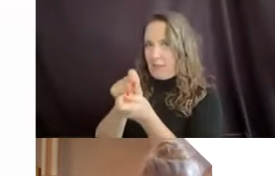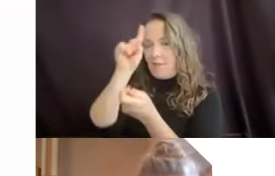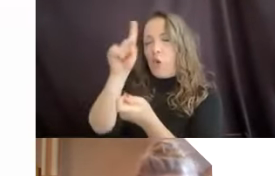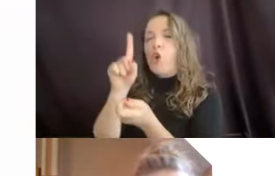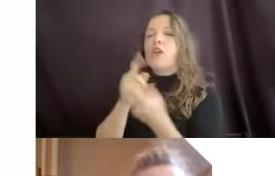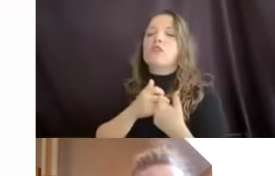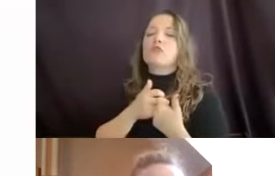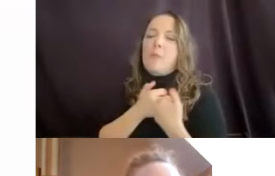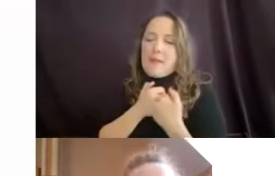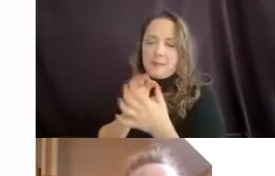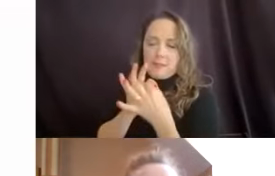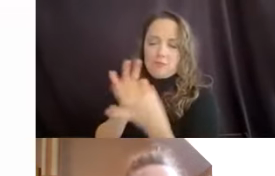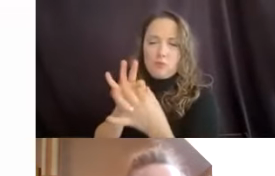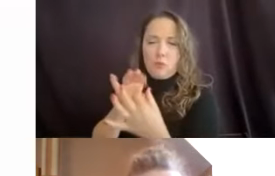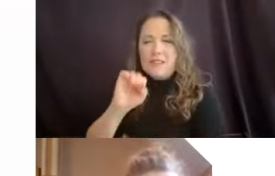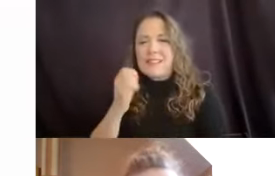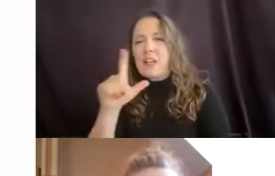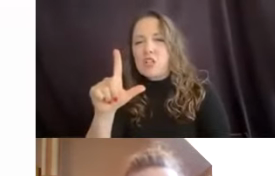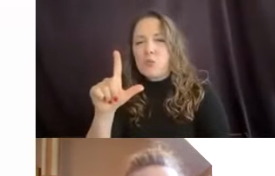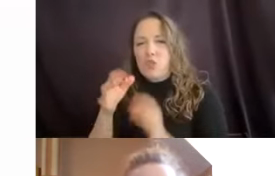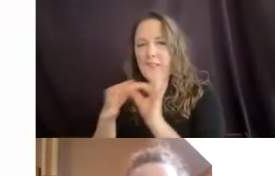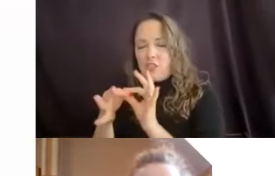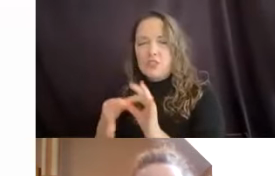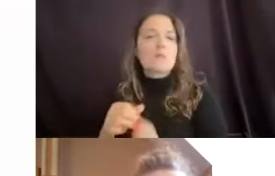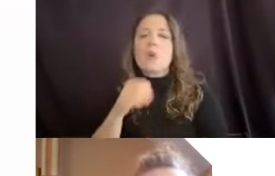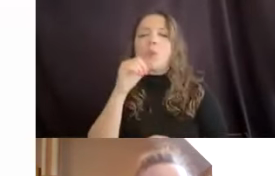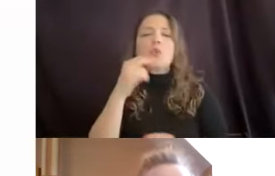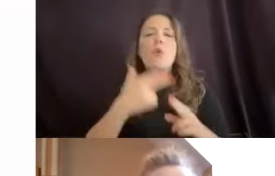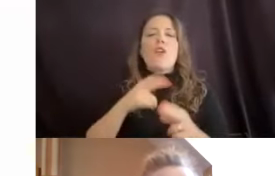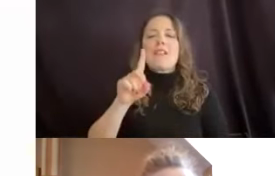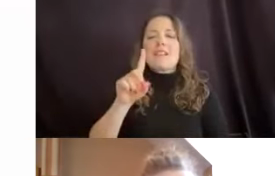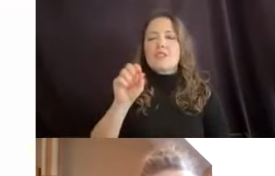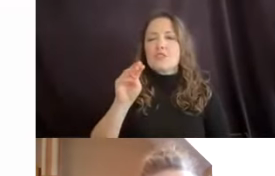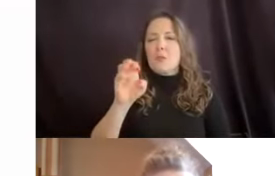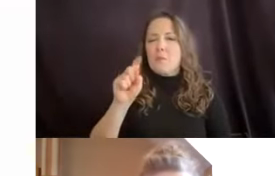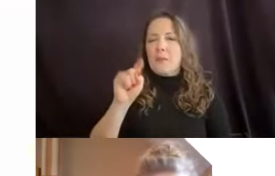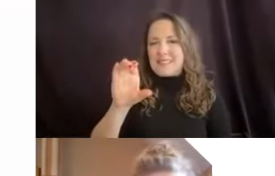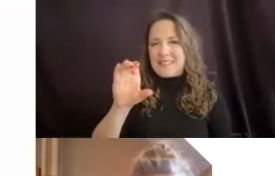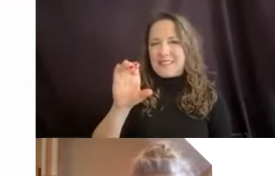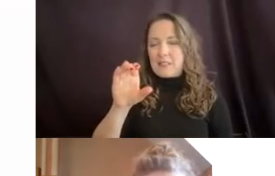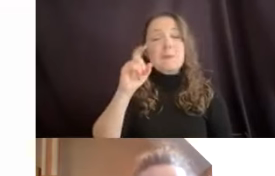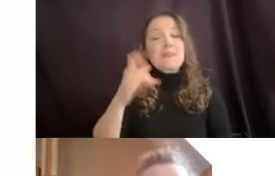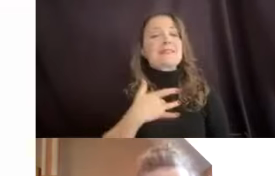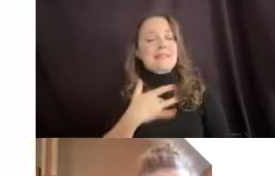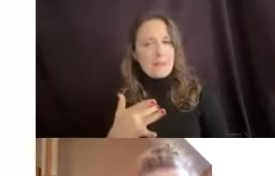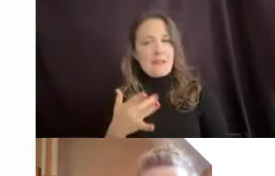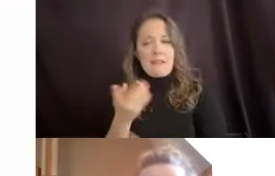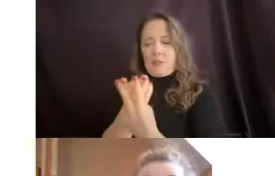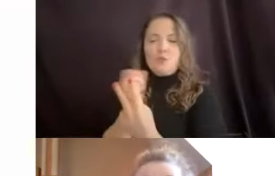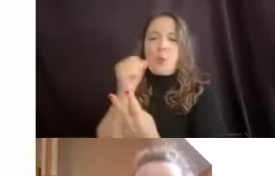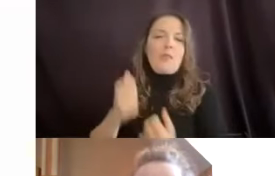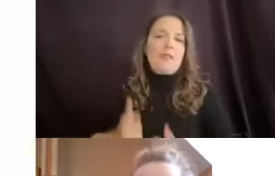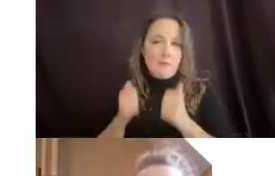sexual relationship. We don't call it domestic because usually the teens involved aren't sharing a home,